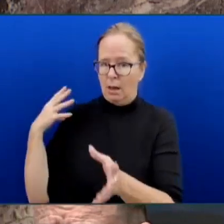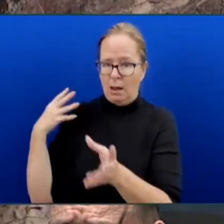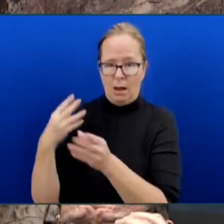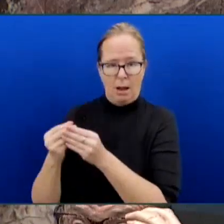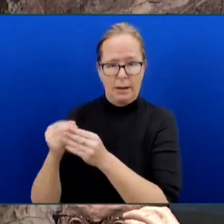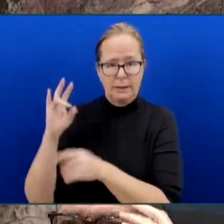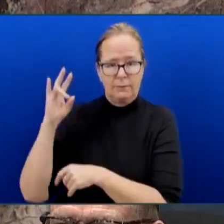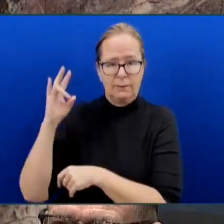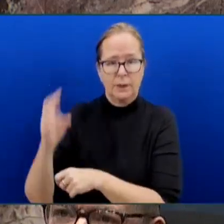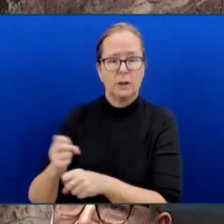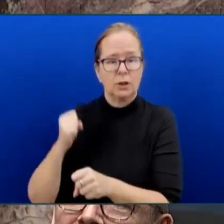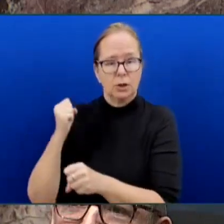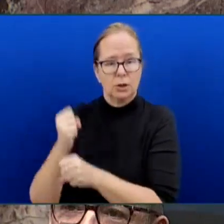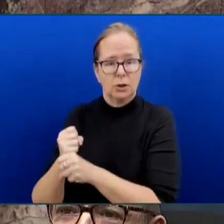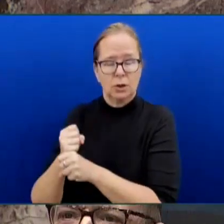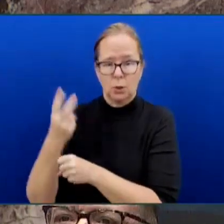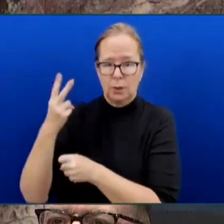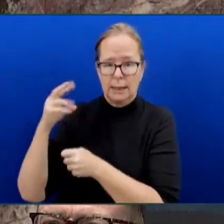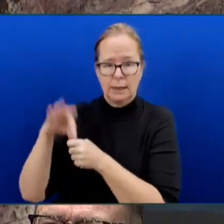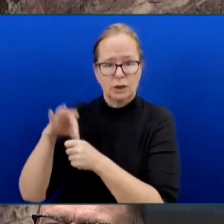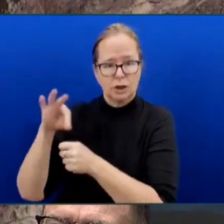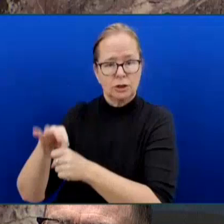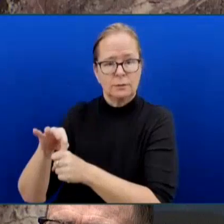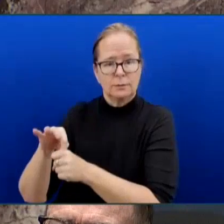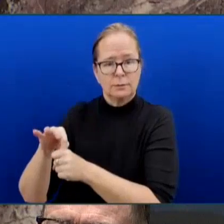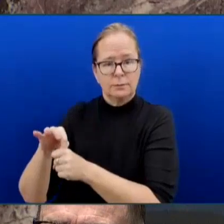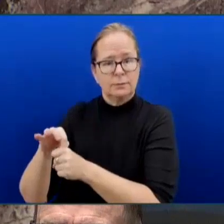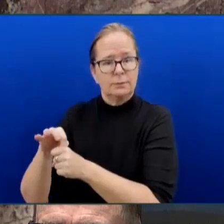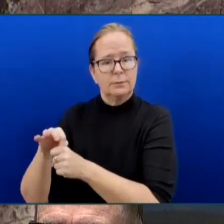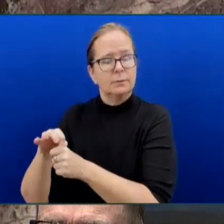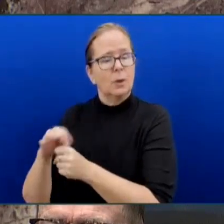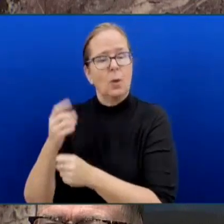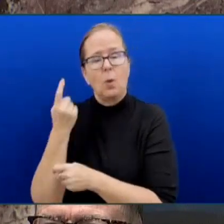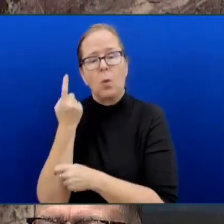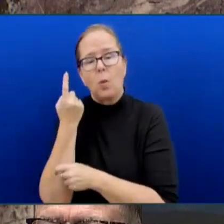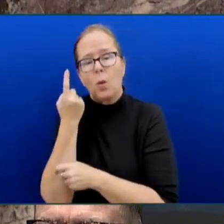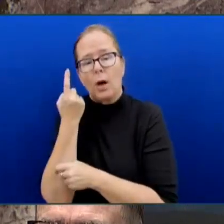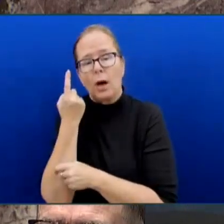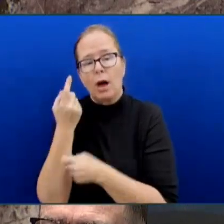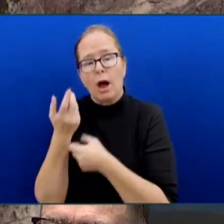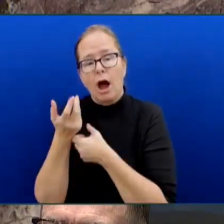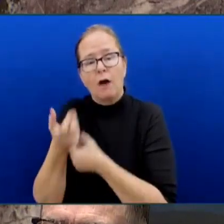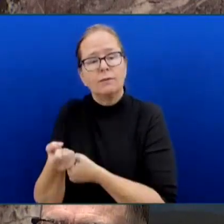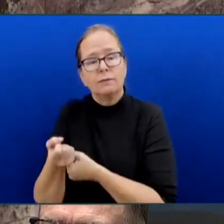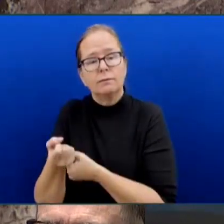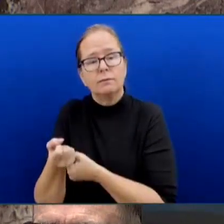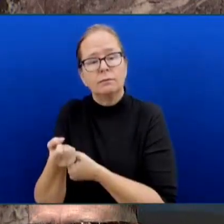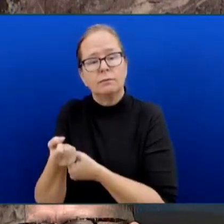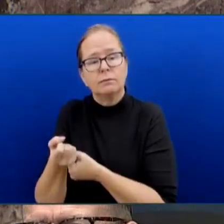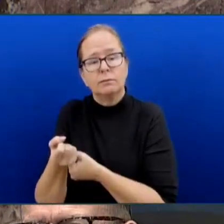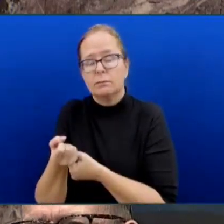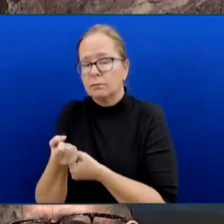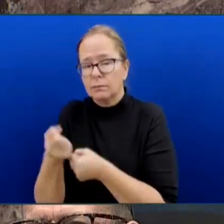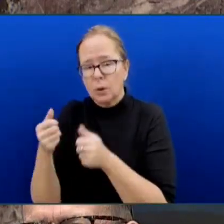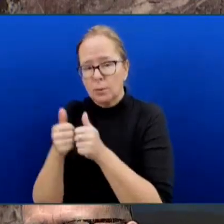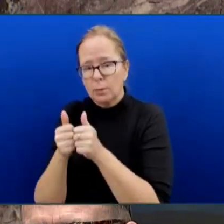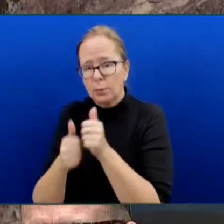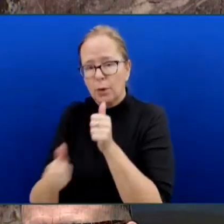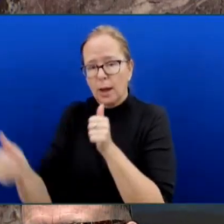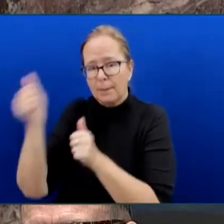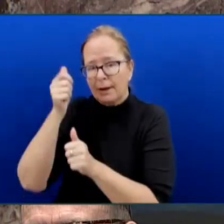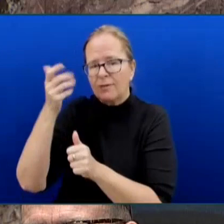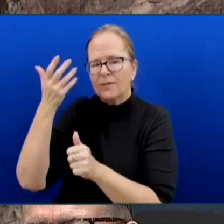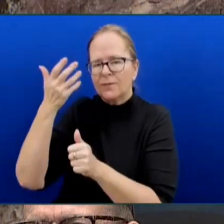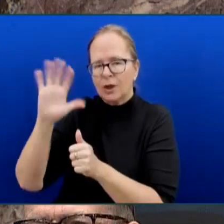to read that out of his yellow folder. The Premier has actually managed to attain the most dubious distinction